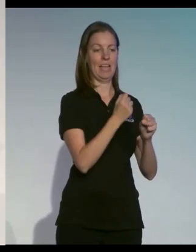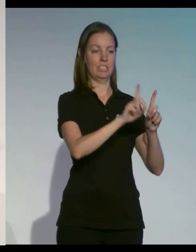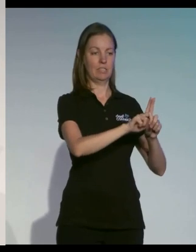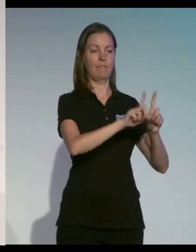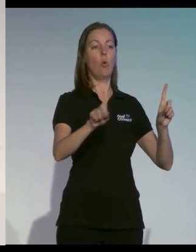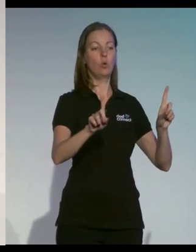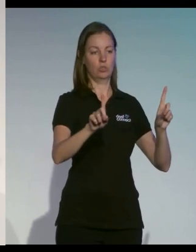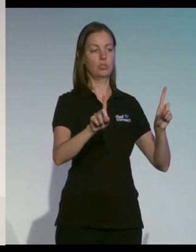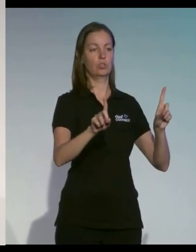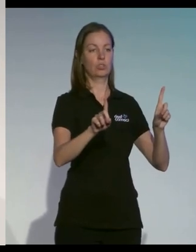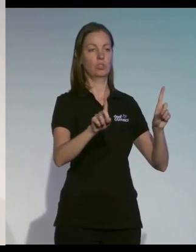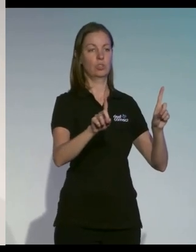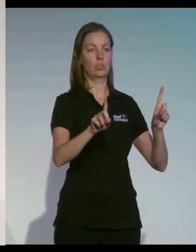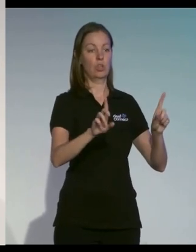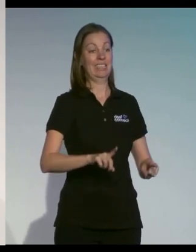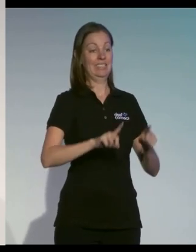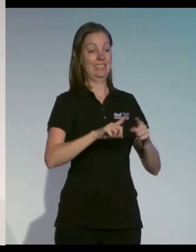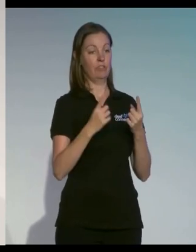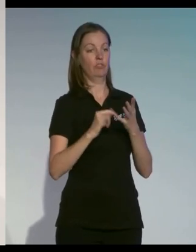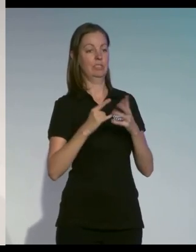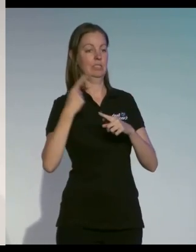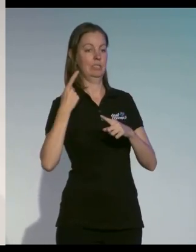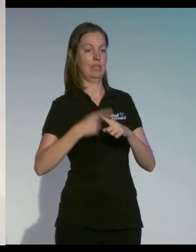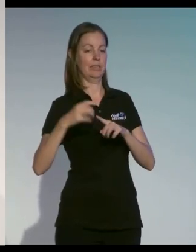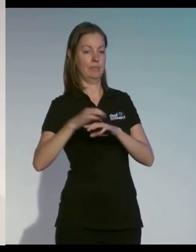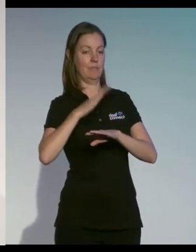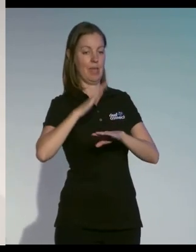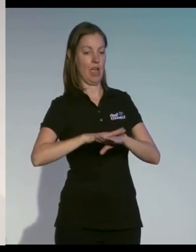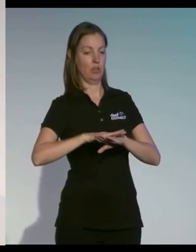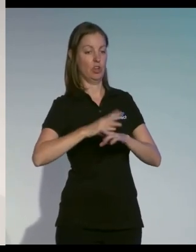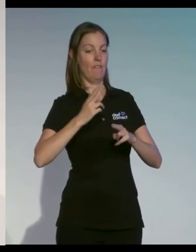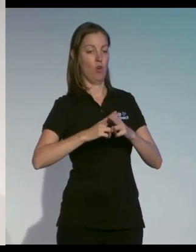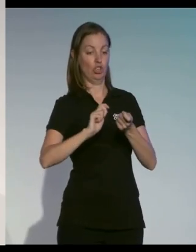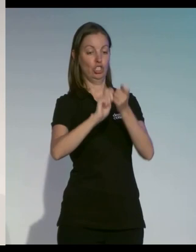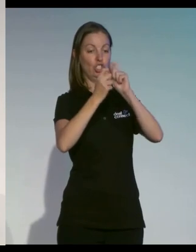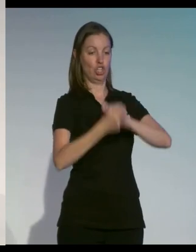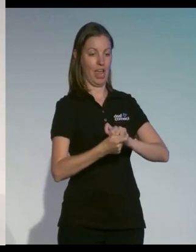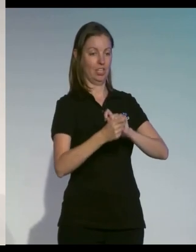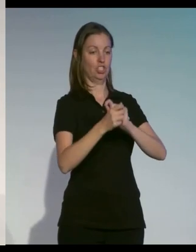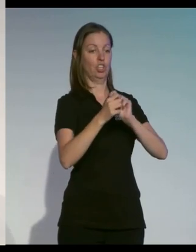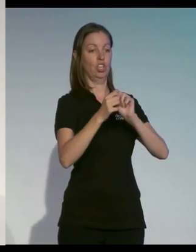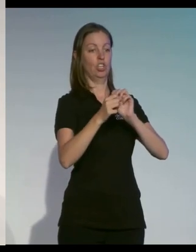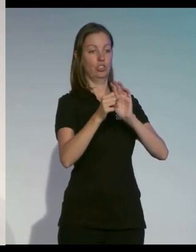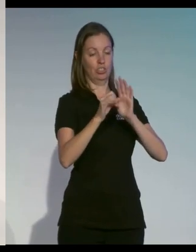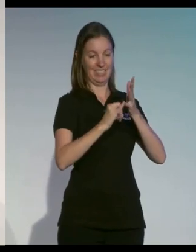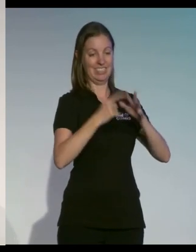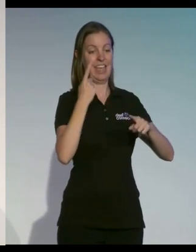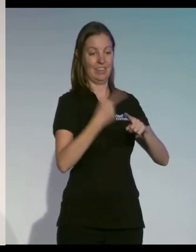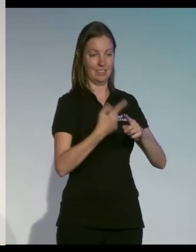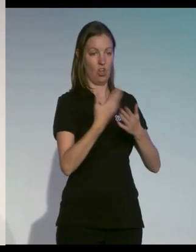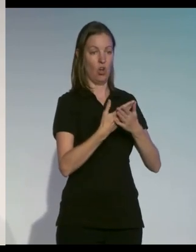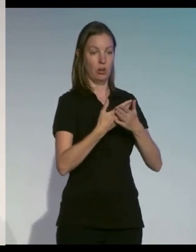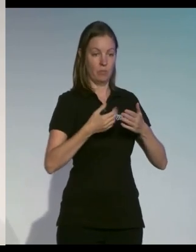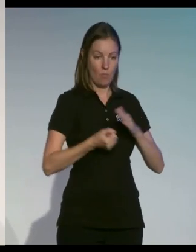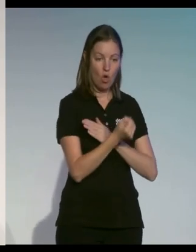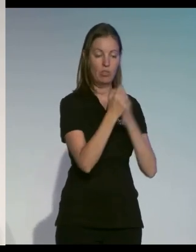her different sex marriage in order to change the gender on the sex on her birth certificate was also held